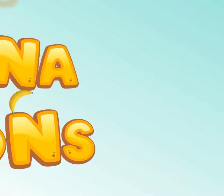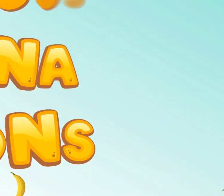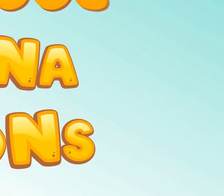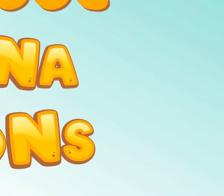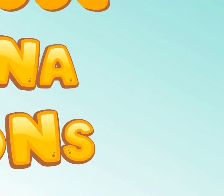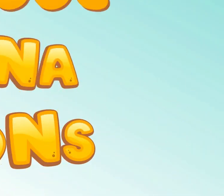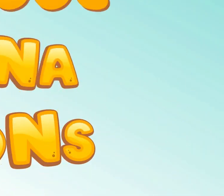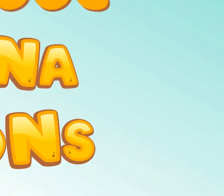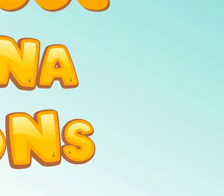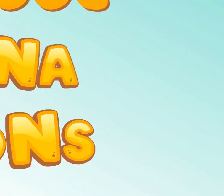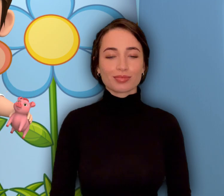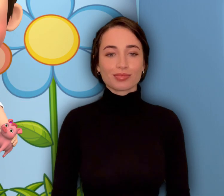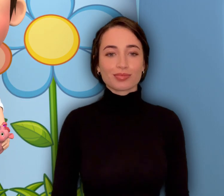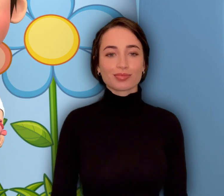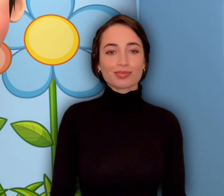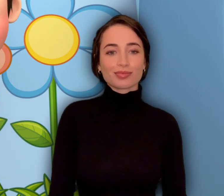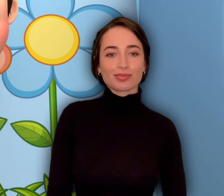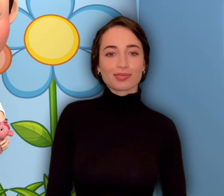banana